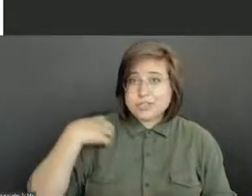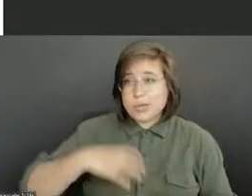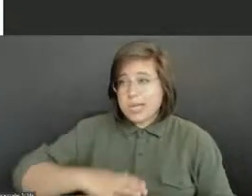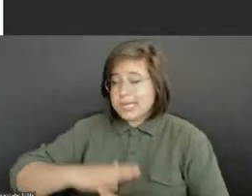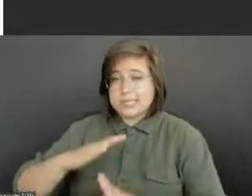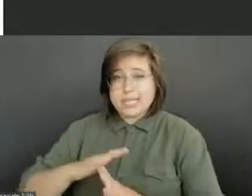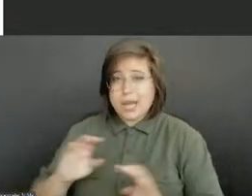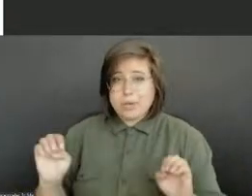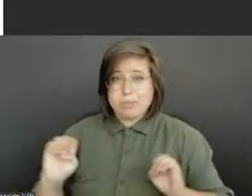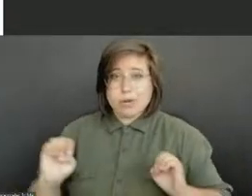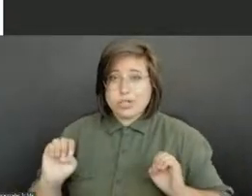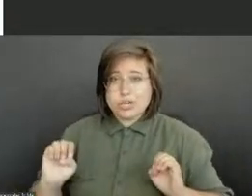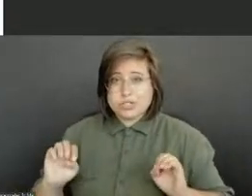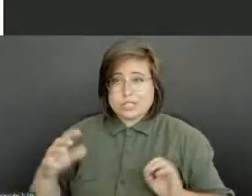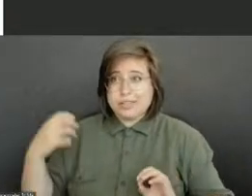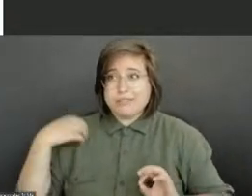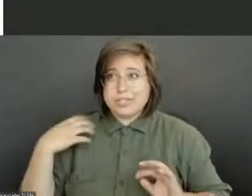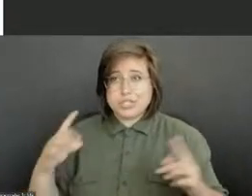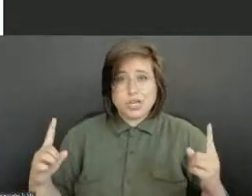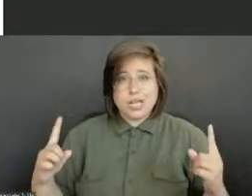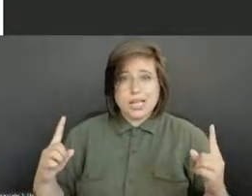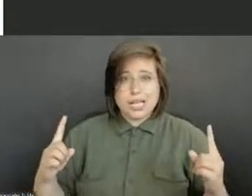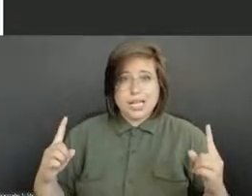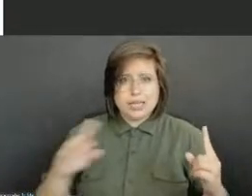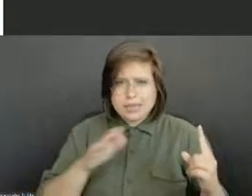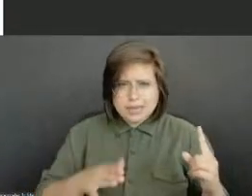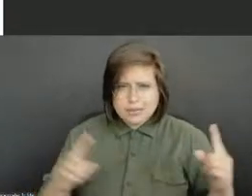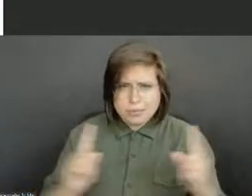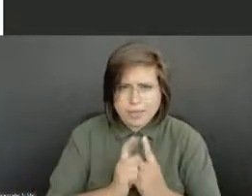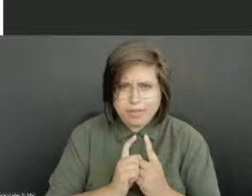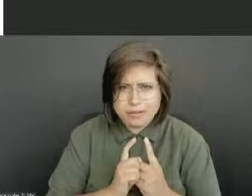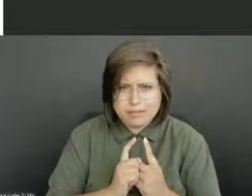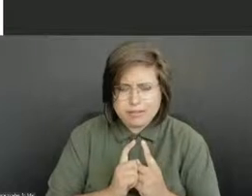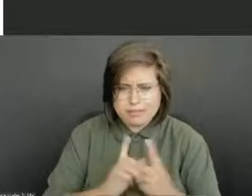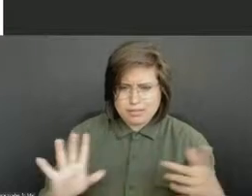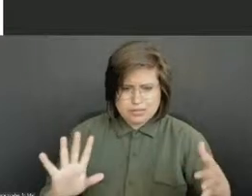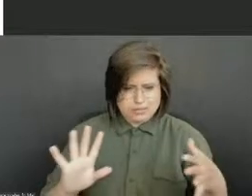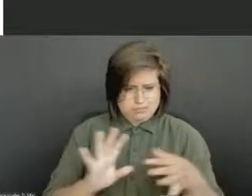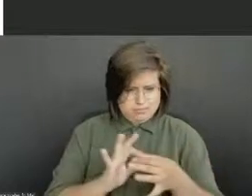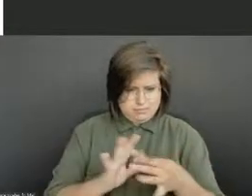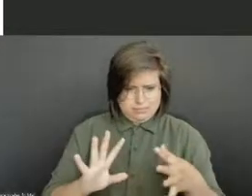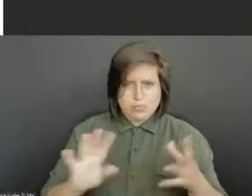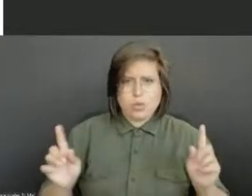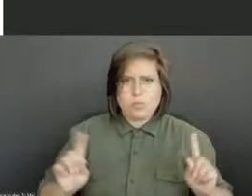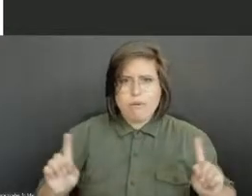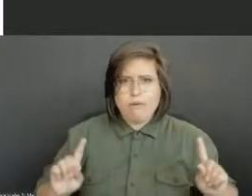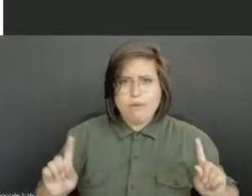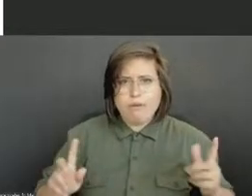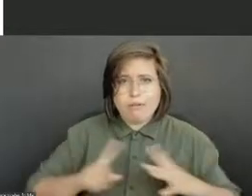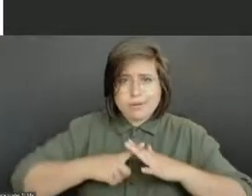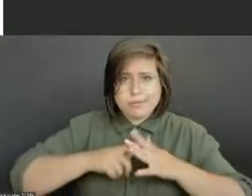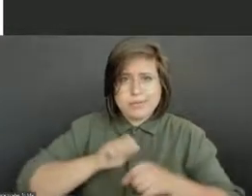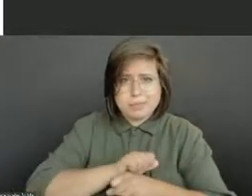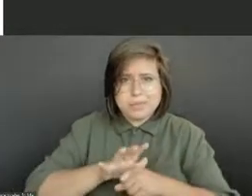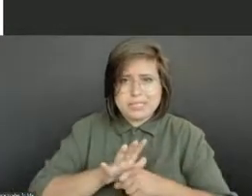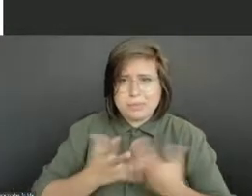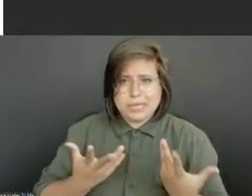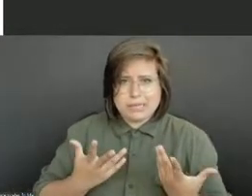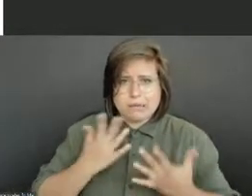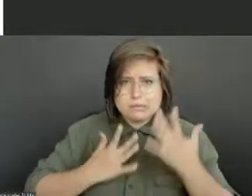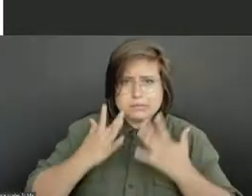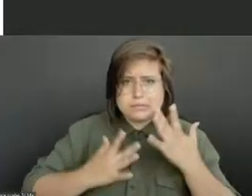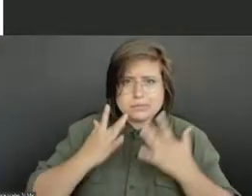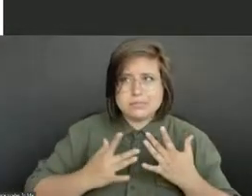didn't necessarily know each other. So those relationships were not in place at the beginning of the pandemic across all levels of